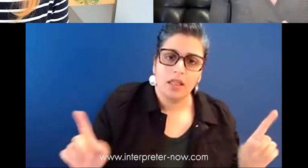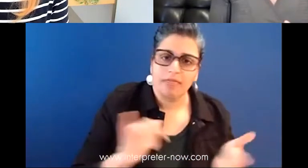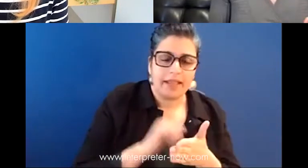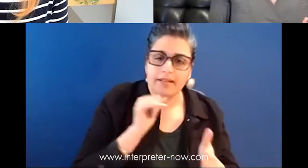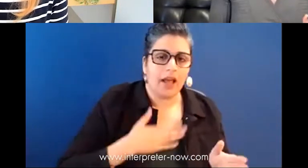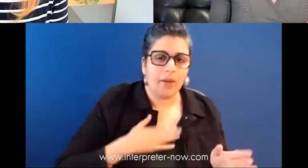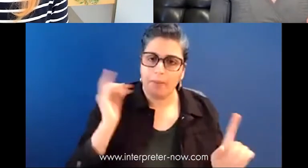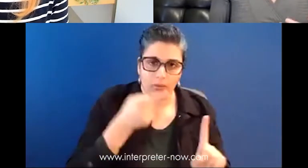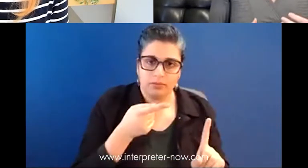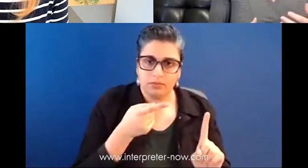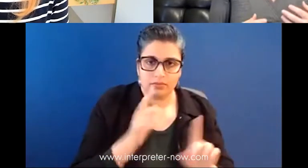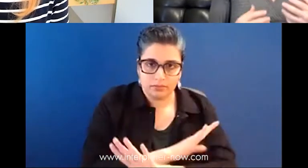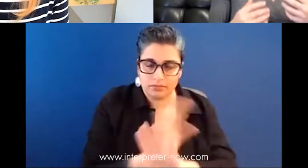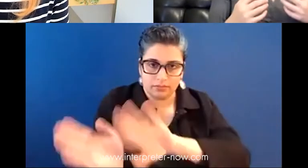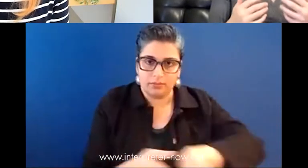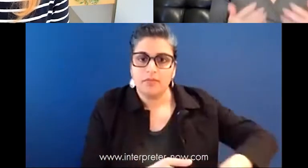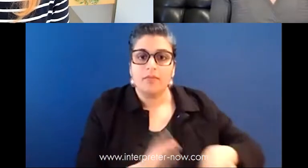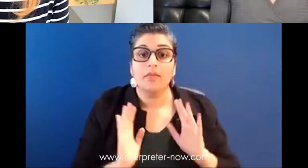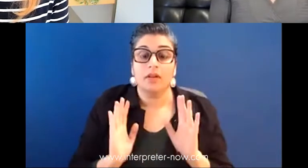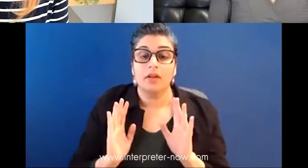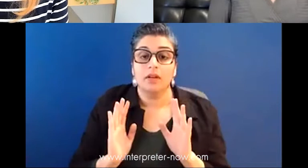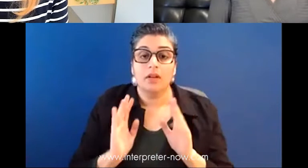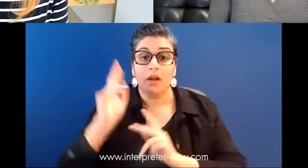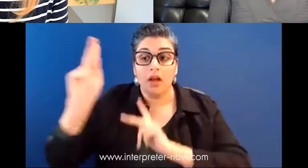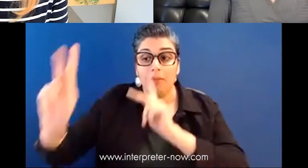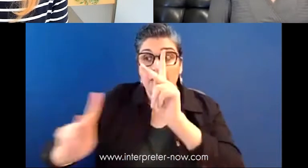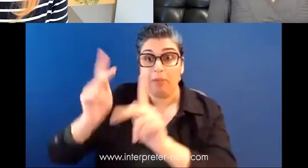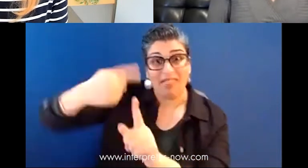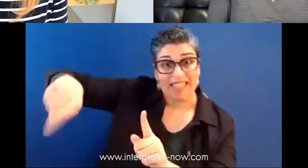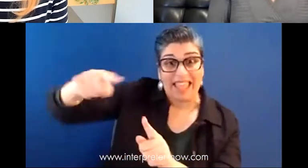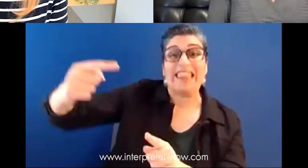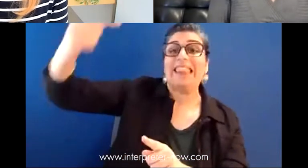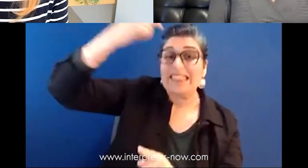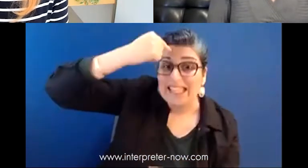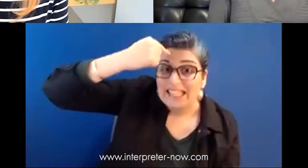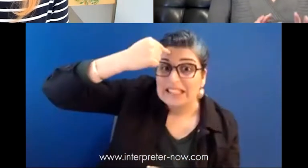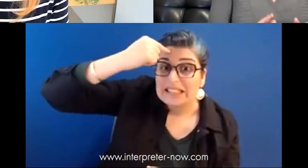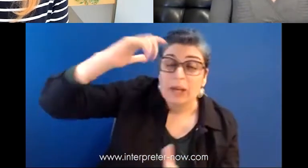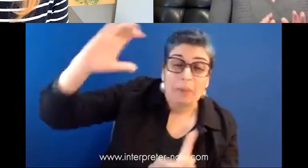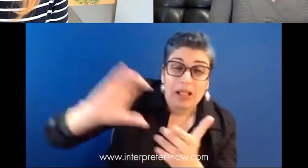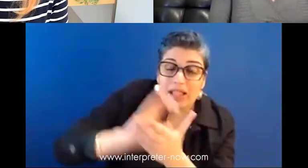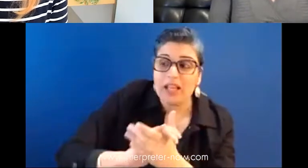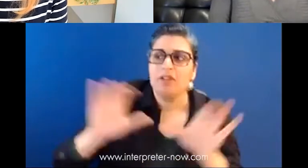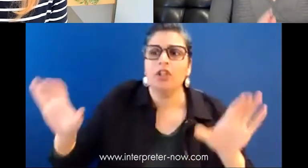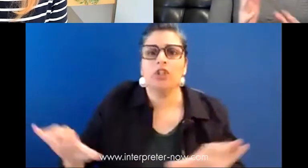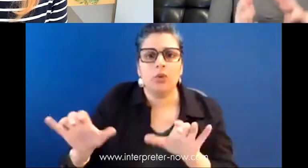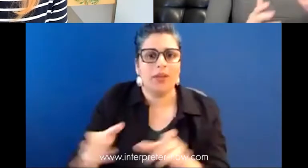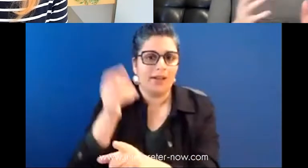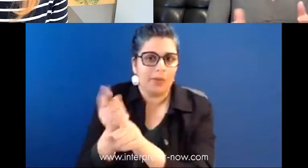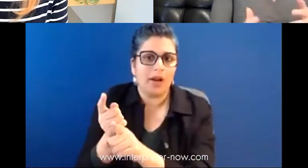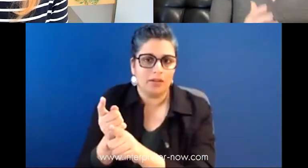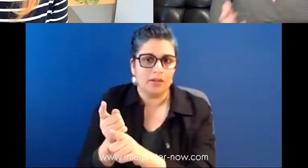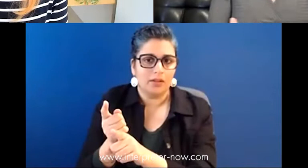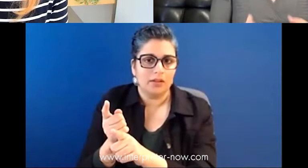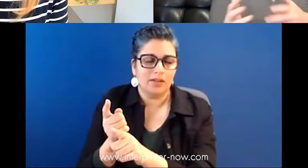talking about. I'm talking about people who think they're doing the right thing, even if sometimes the